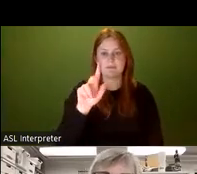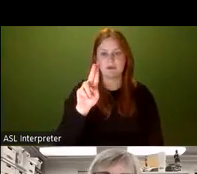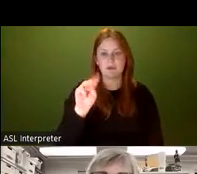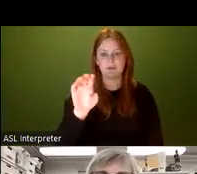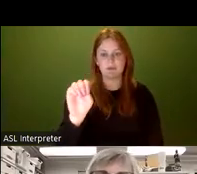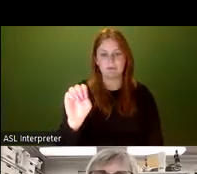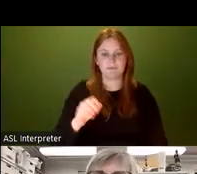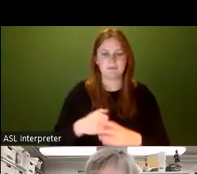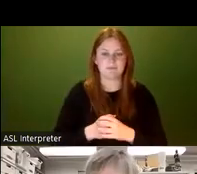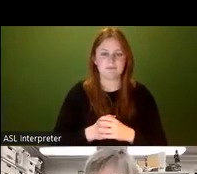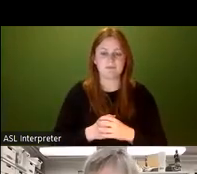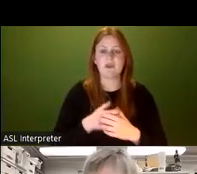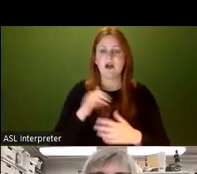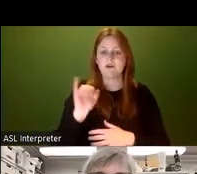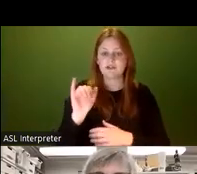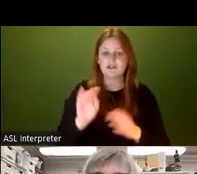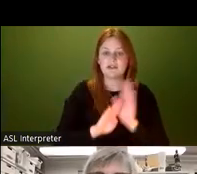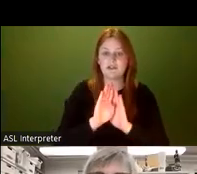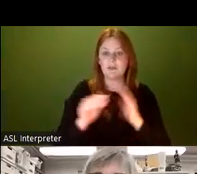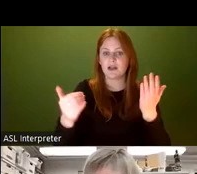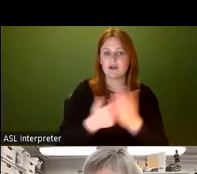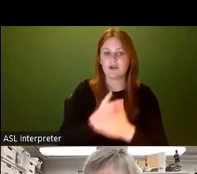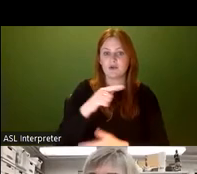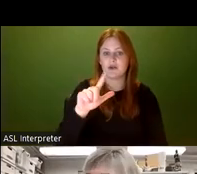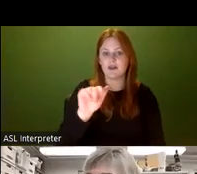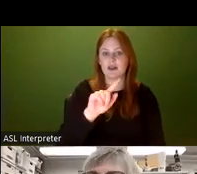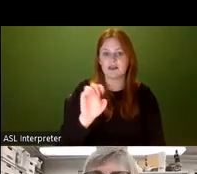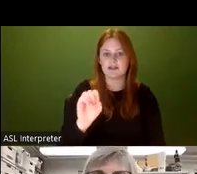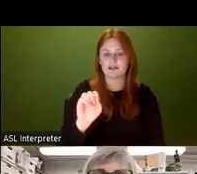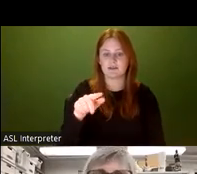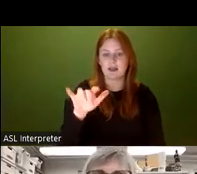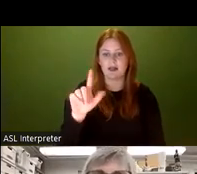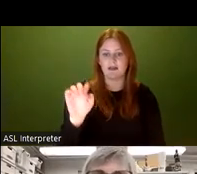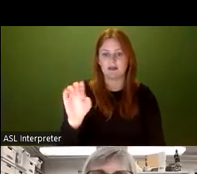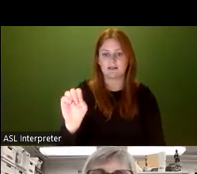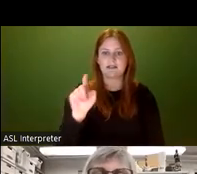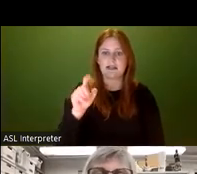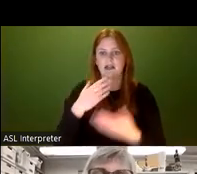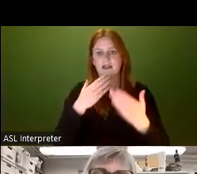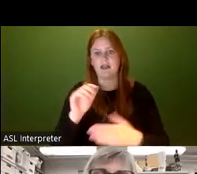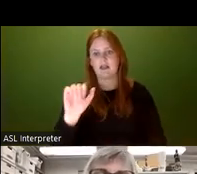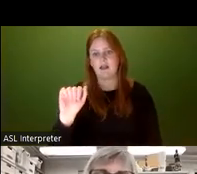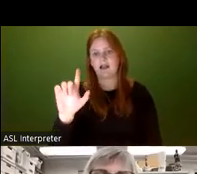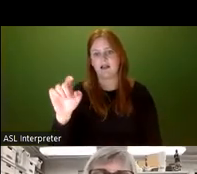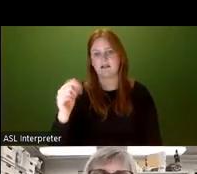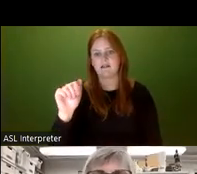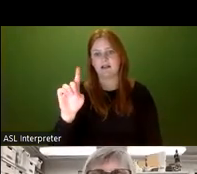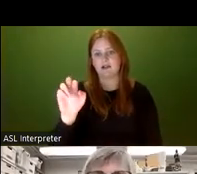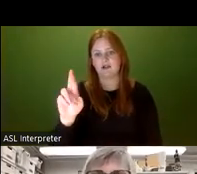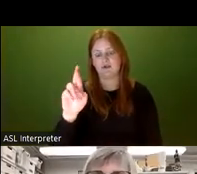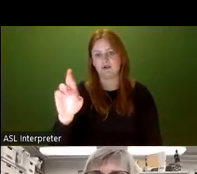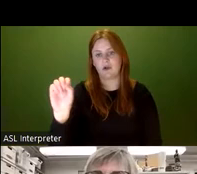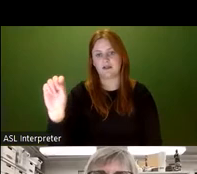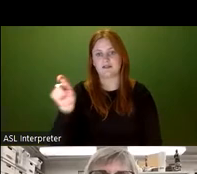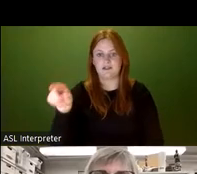was developing a whole new glaze palette, and I have to thank Alexandra Ross, who was a student at the university at the